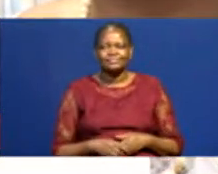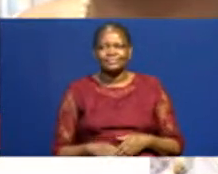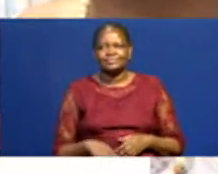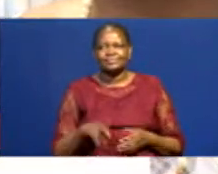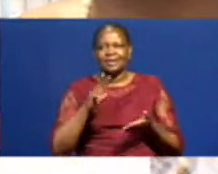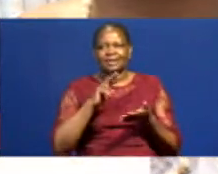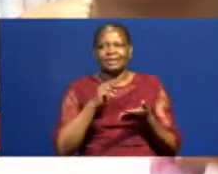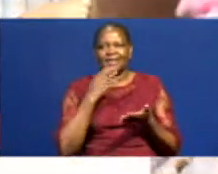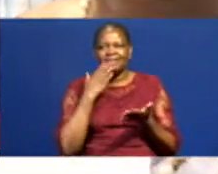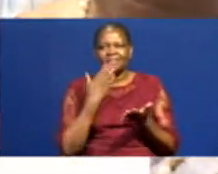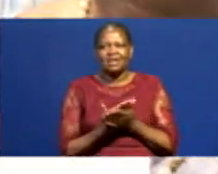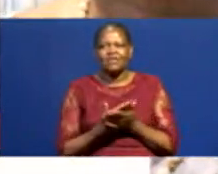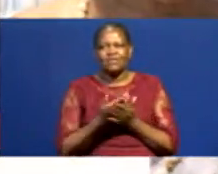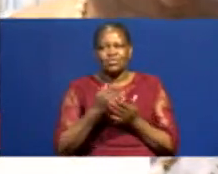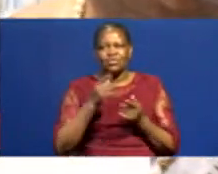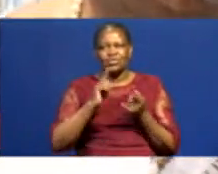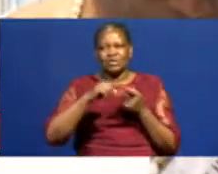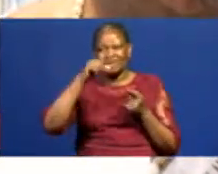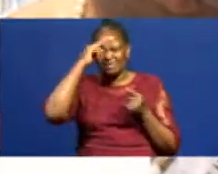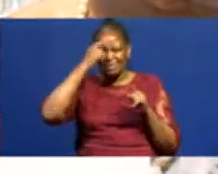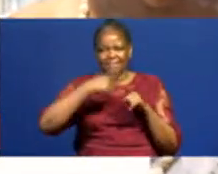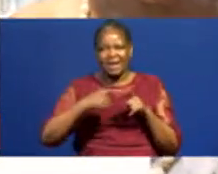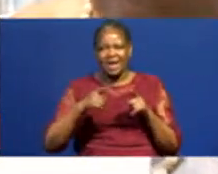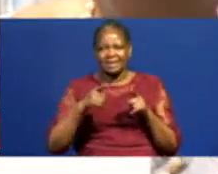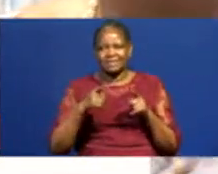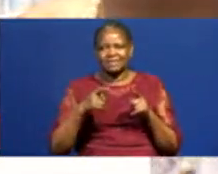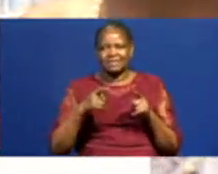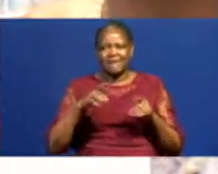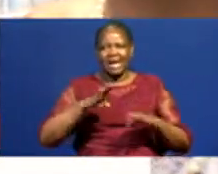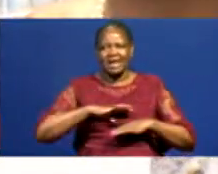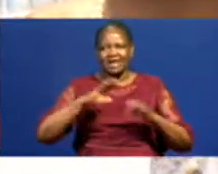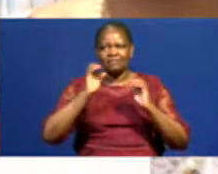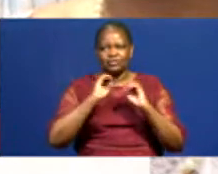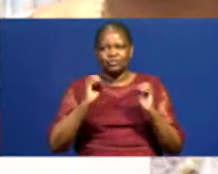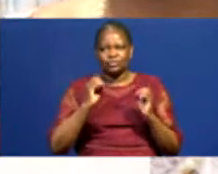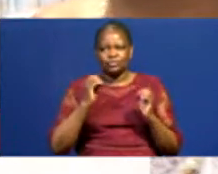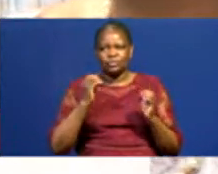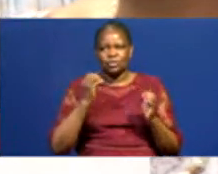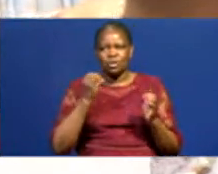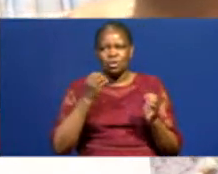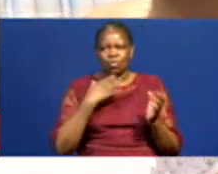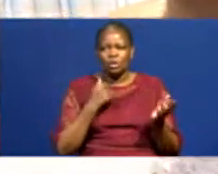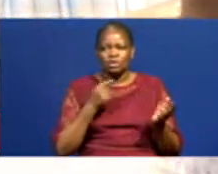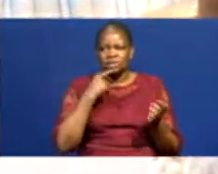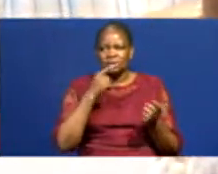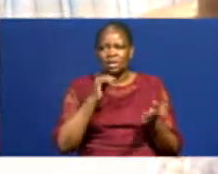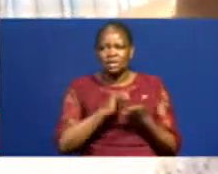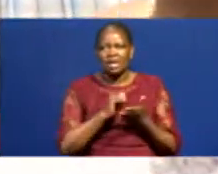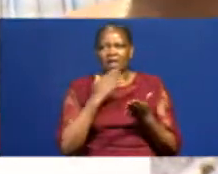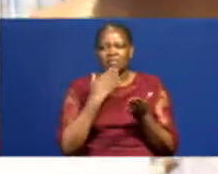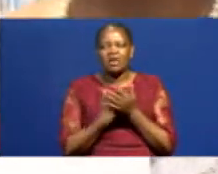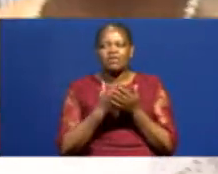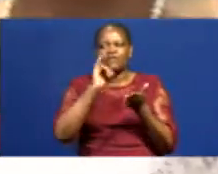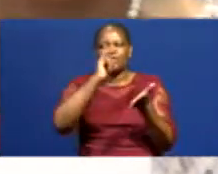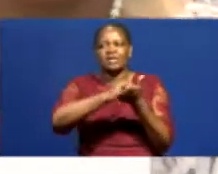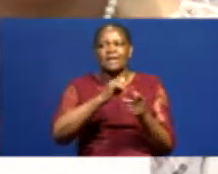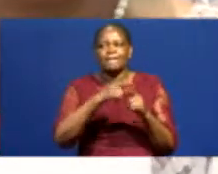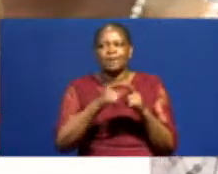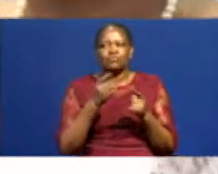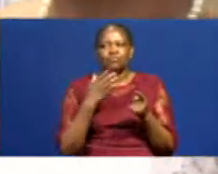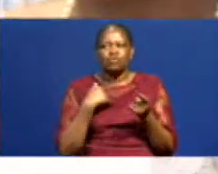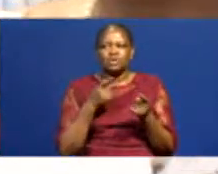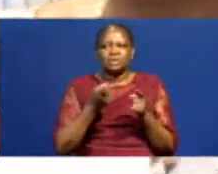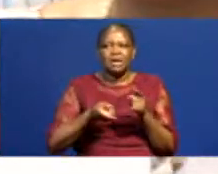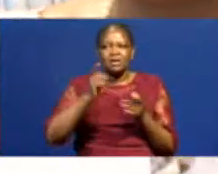kusema shukrani sana kwa serikali. Walakin haitoshi. So tungesema tunashukuru kwa hiyo, lakini